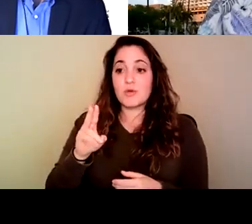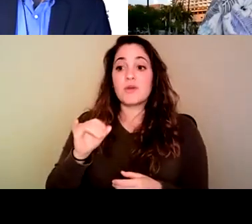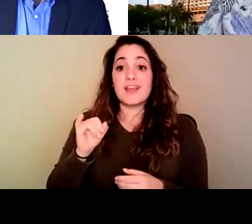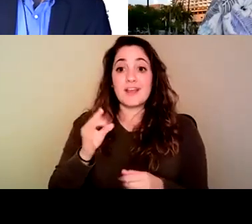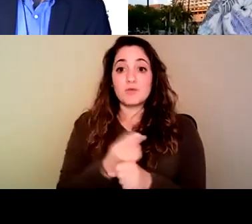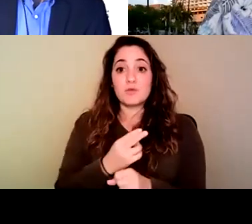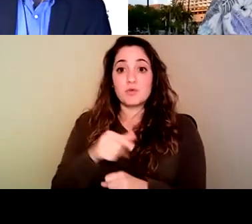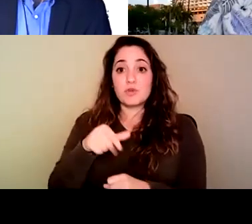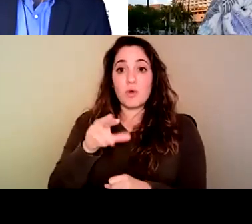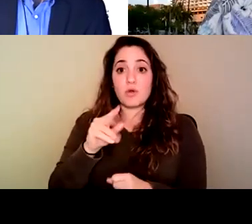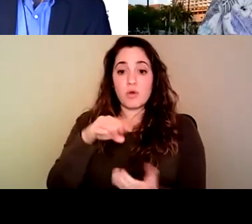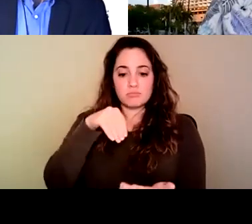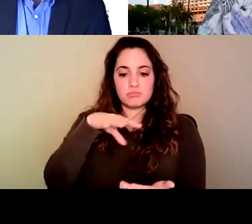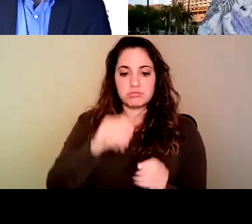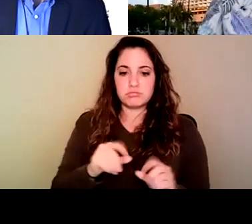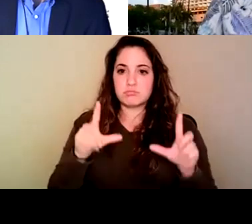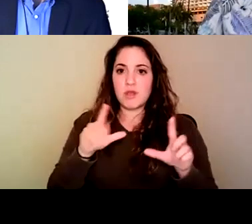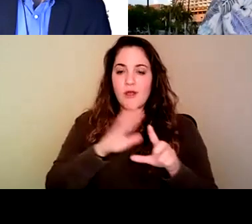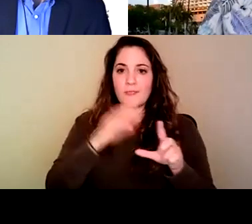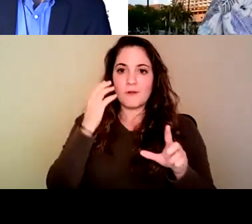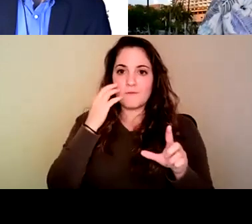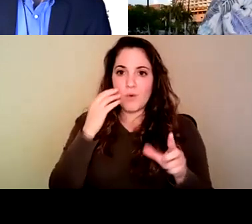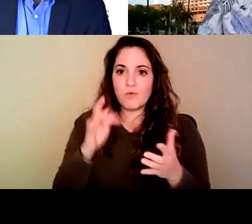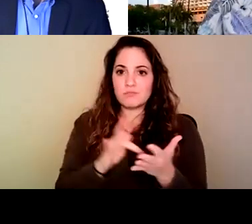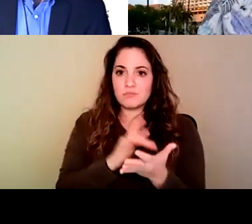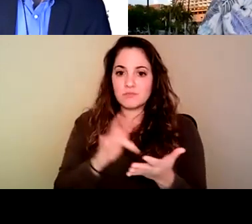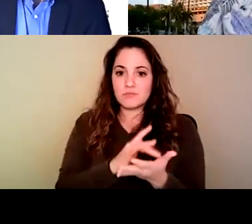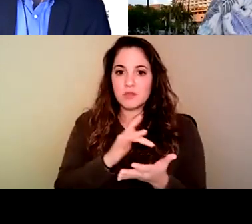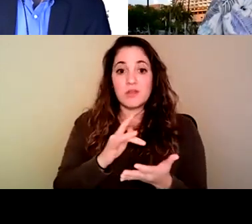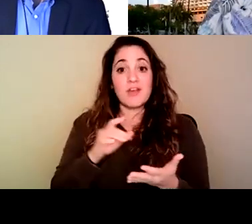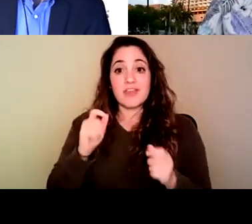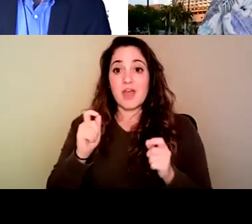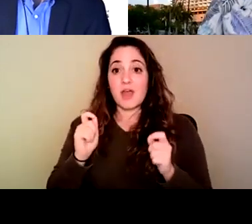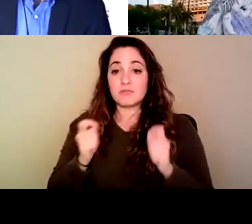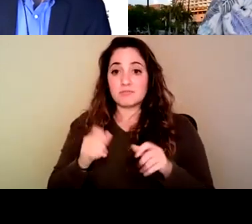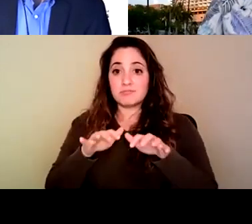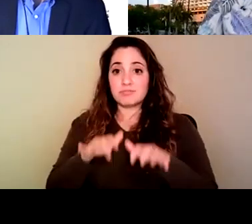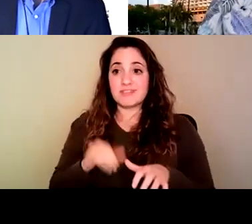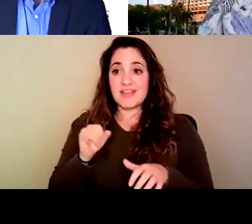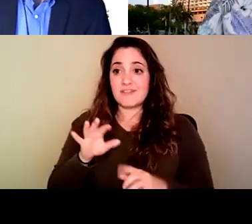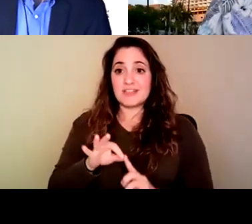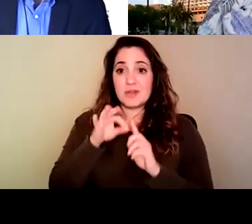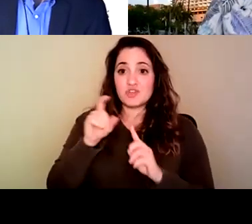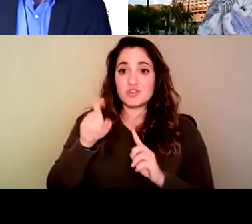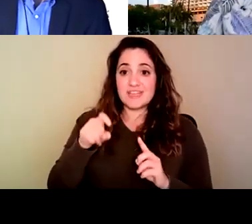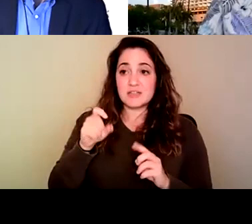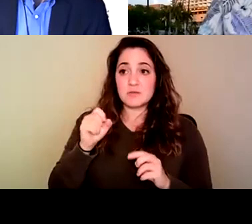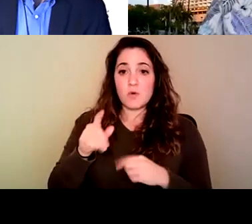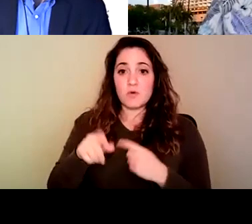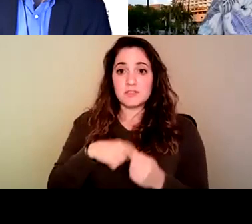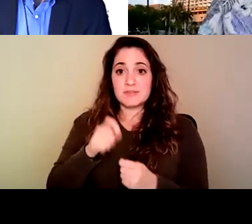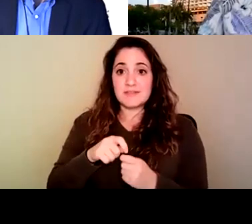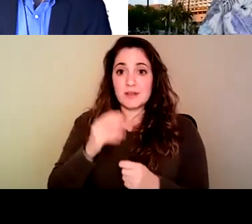their menu. There's a number there. If they need to have a special meal or special needs met, they can just call in. We have a person manning that phone